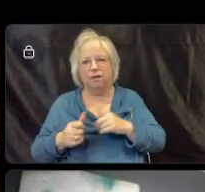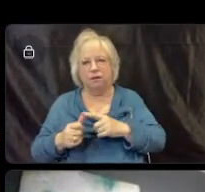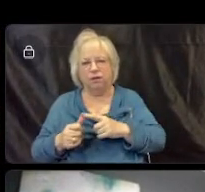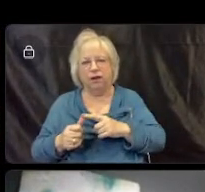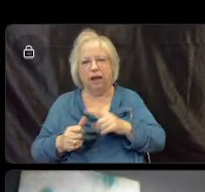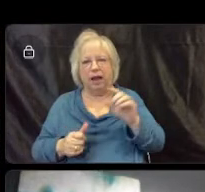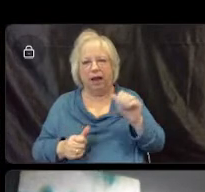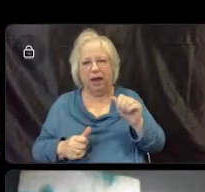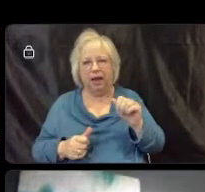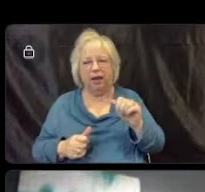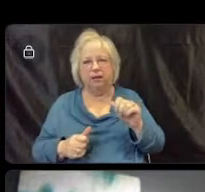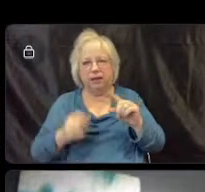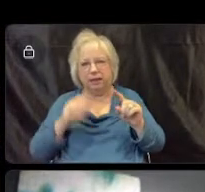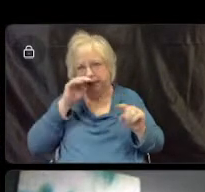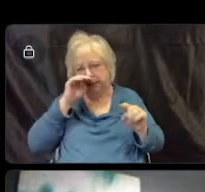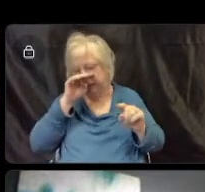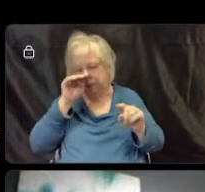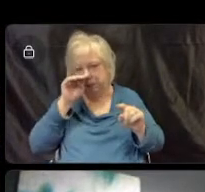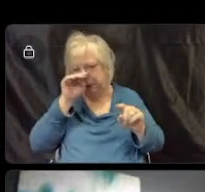item A, file number